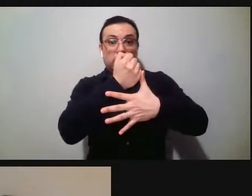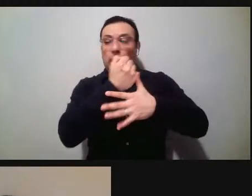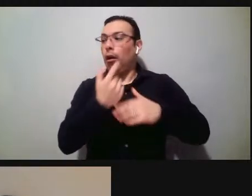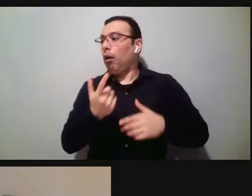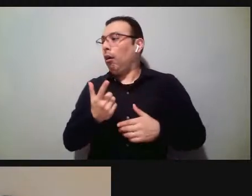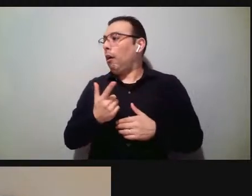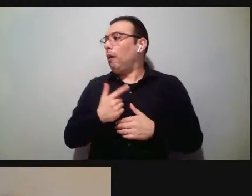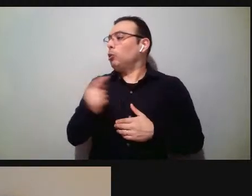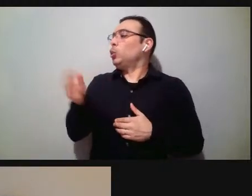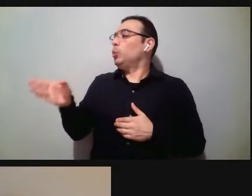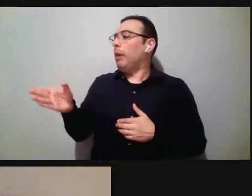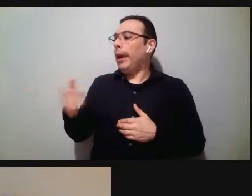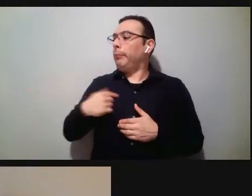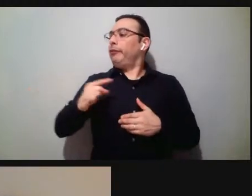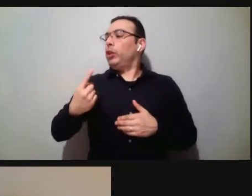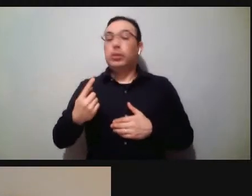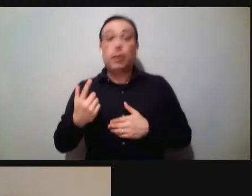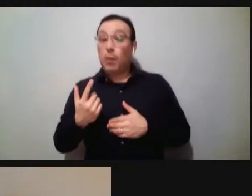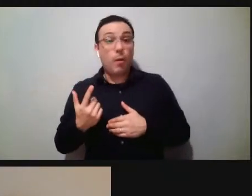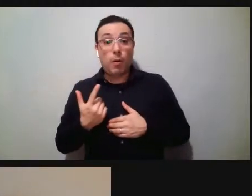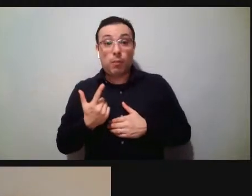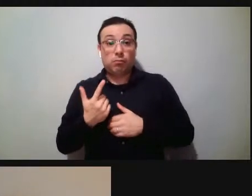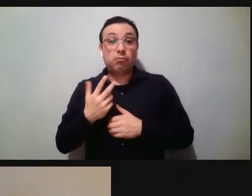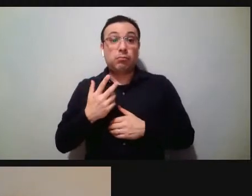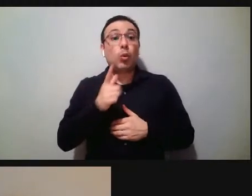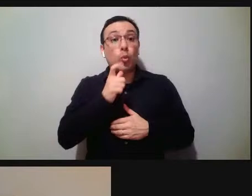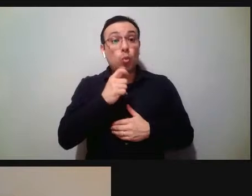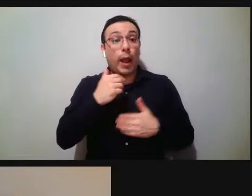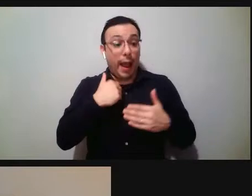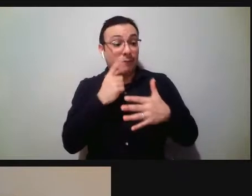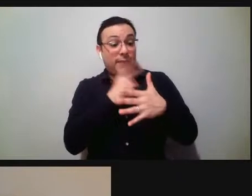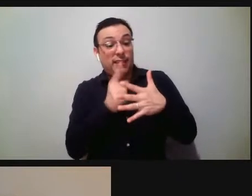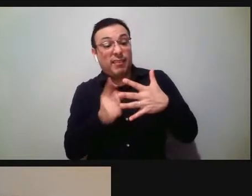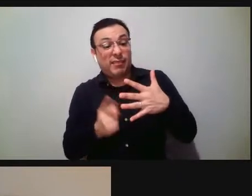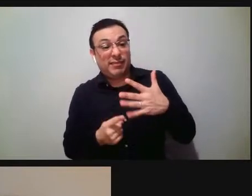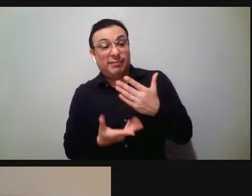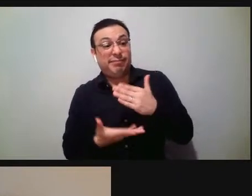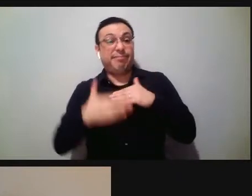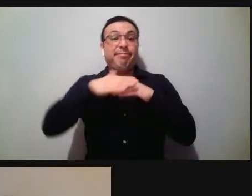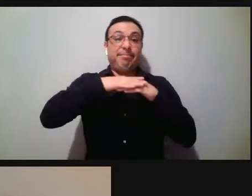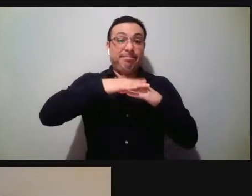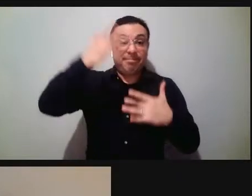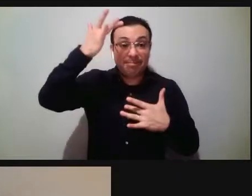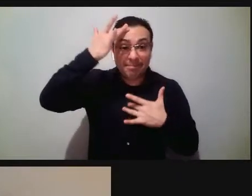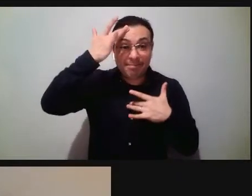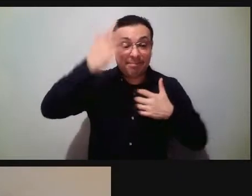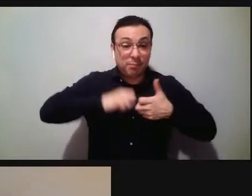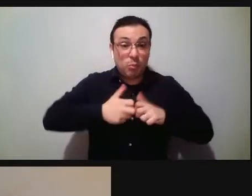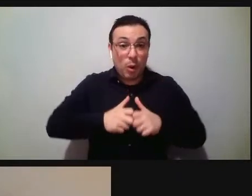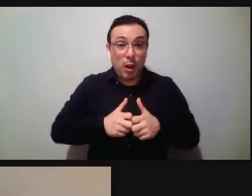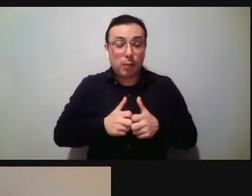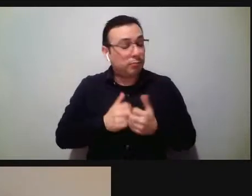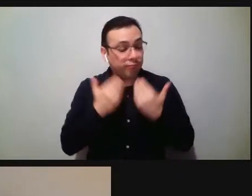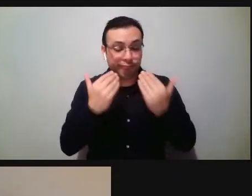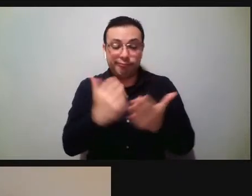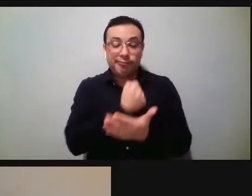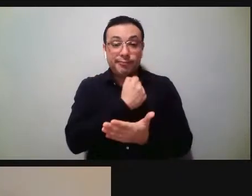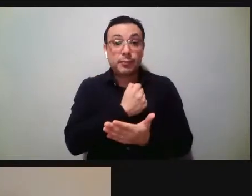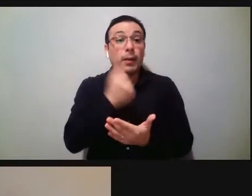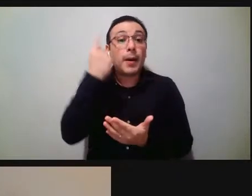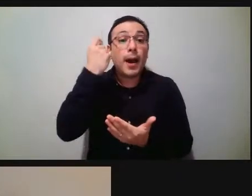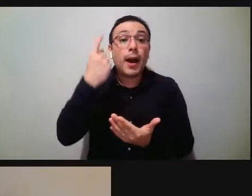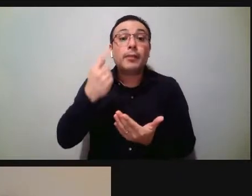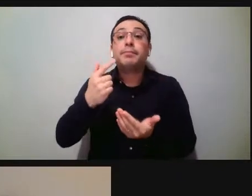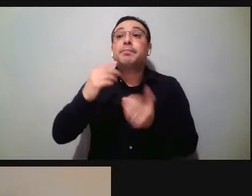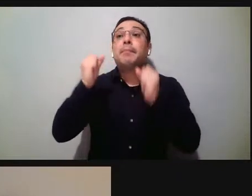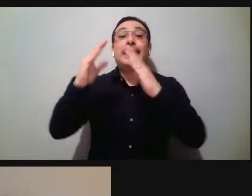those comorbidities. And so, and now vaccines in many places are starting to roll out at pharmacies and other